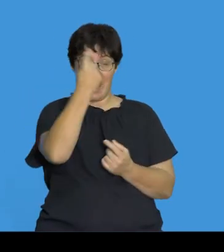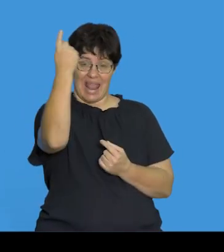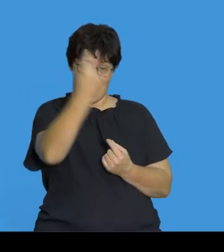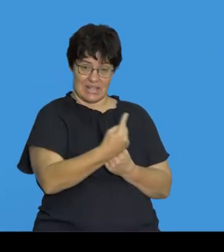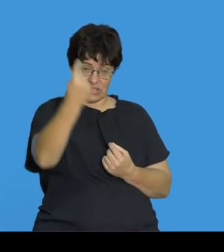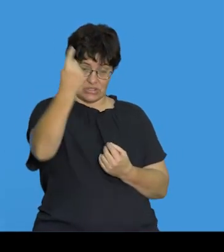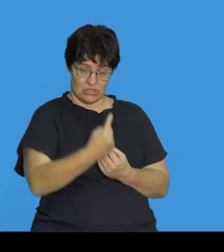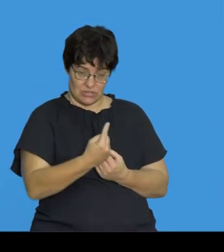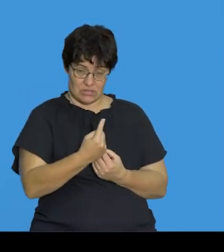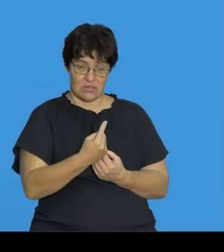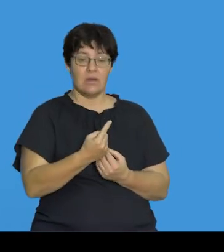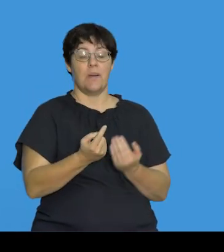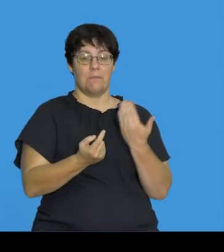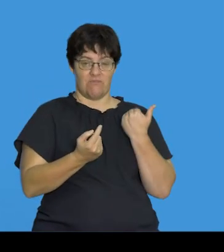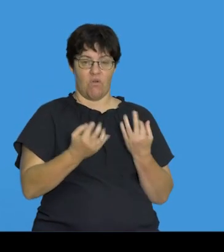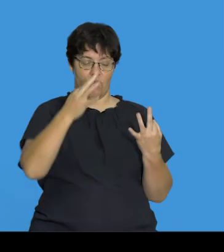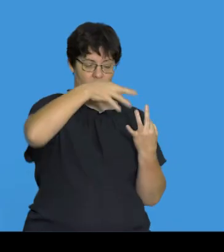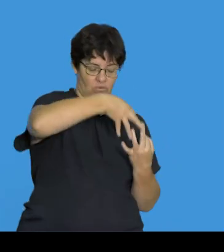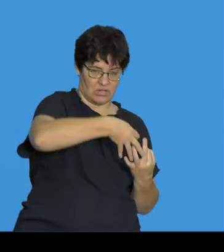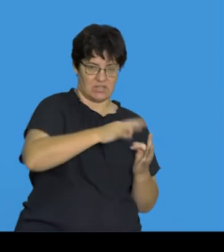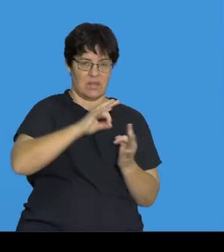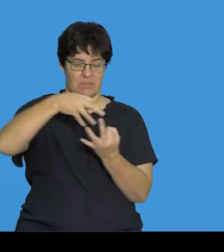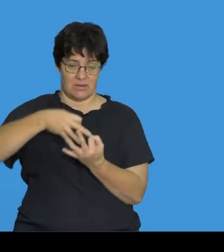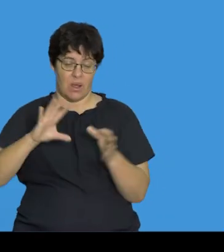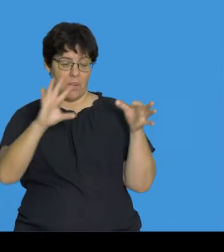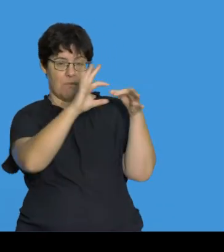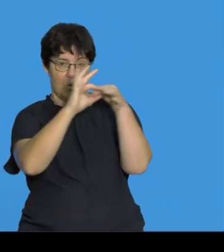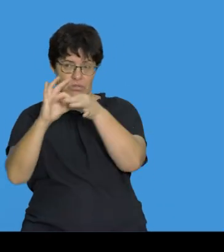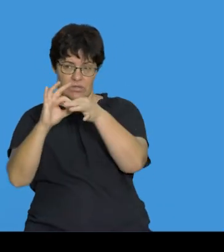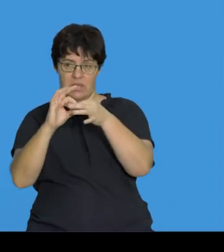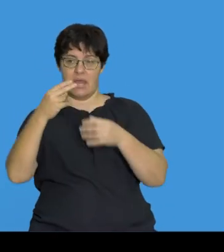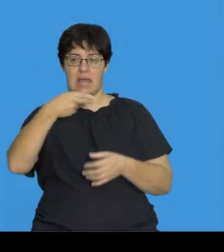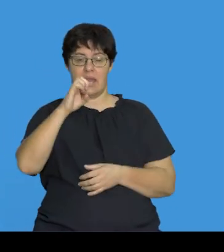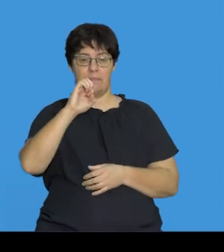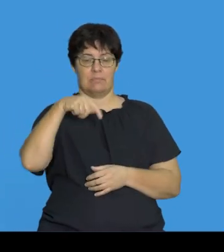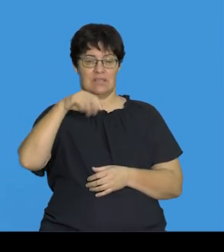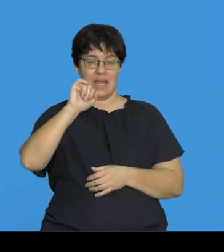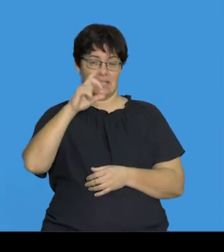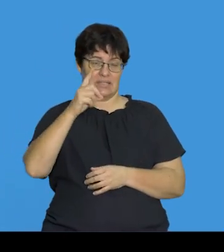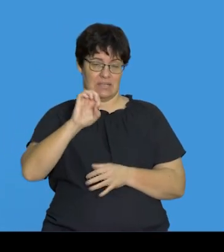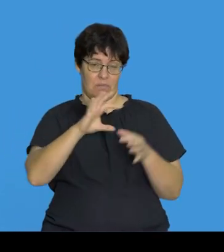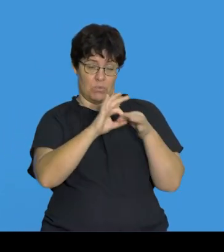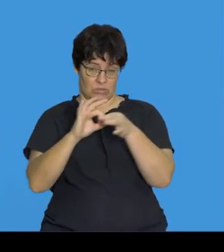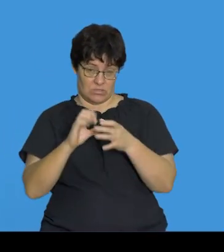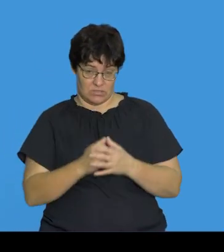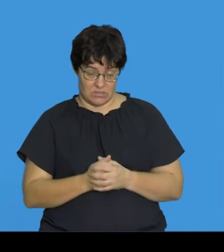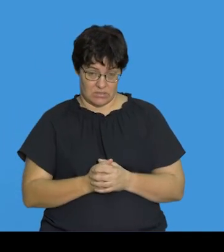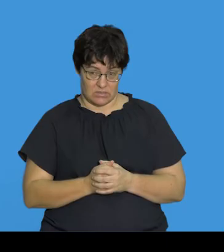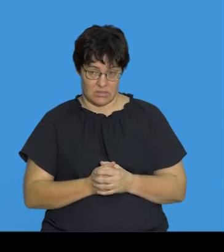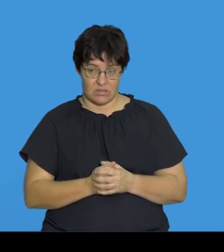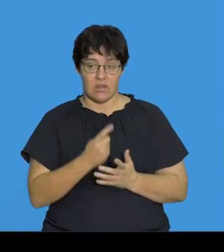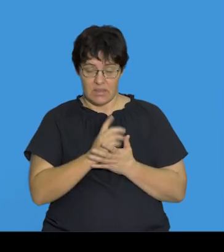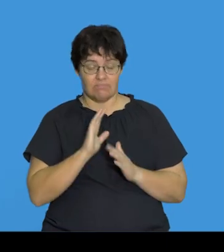Each amino acid that is brought in is connected to the previous one with a bond called a peptide bond. And this